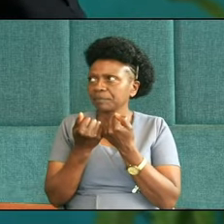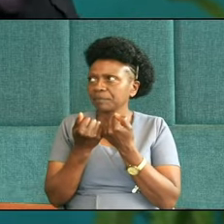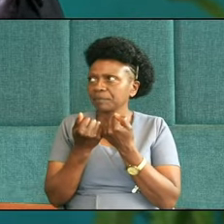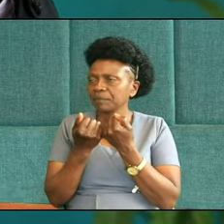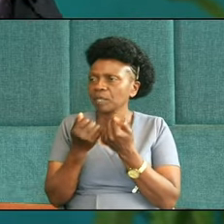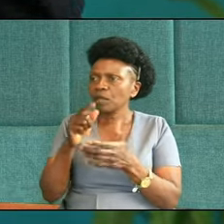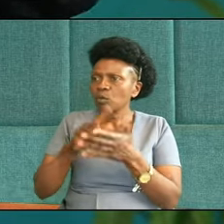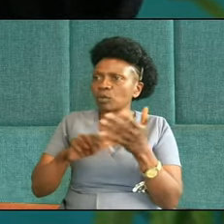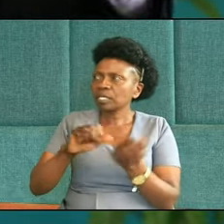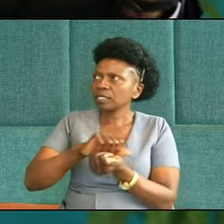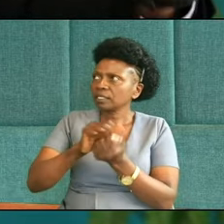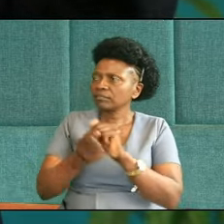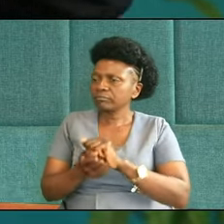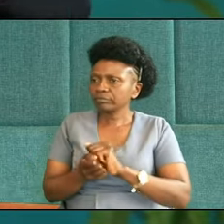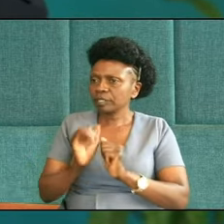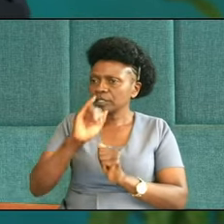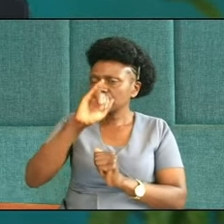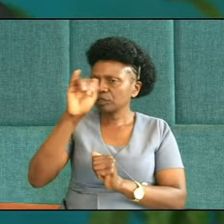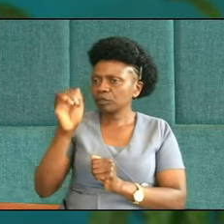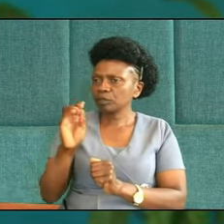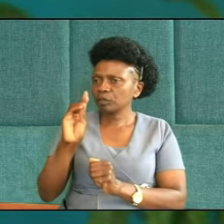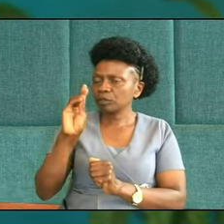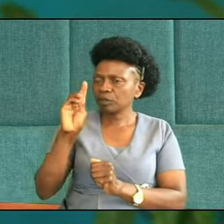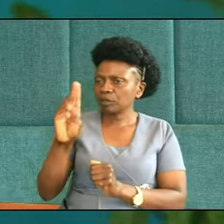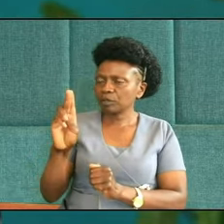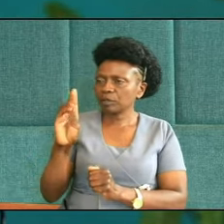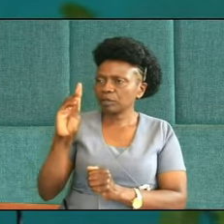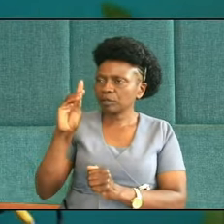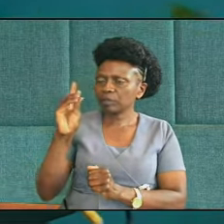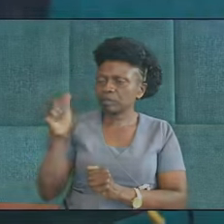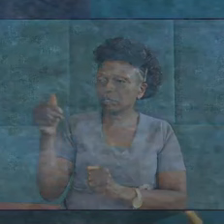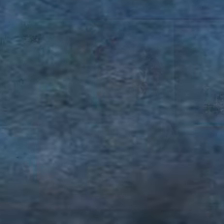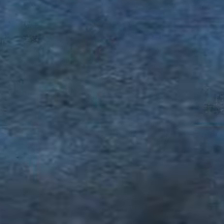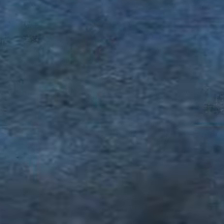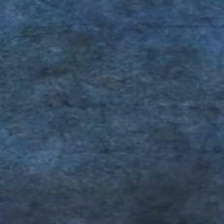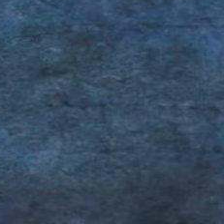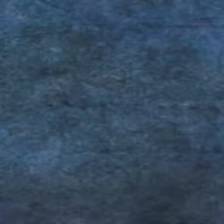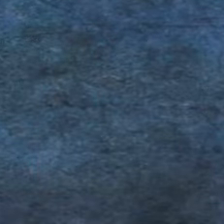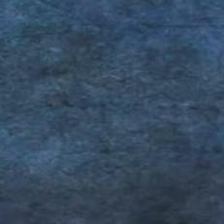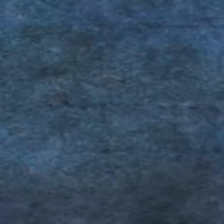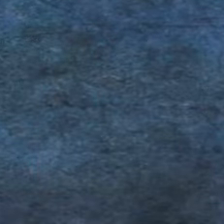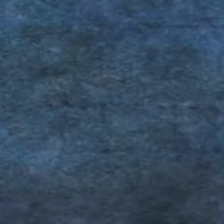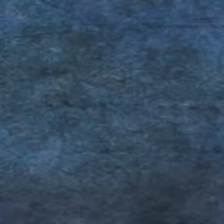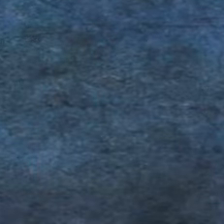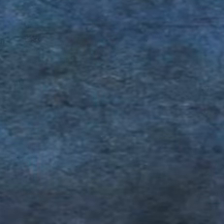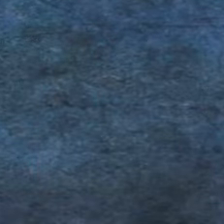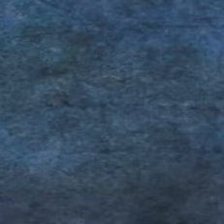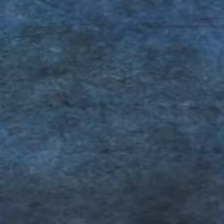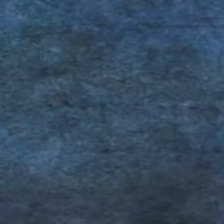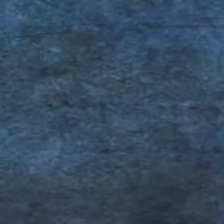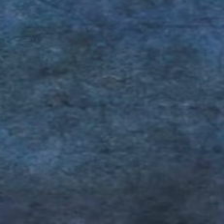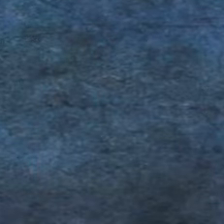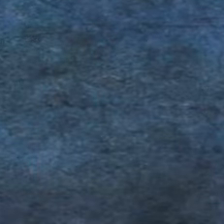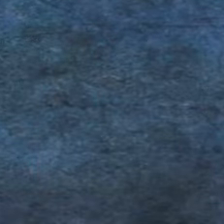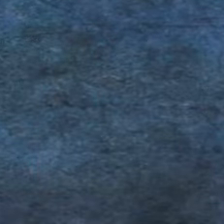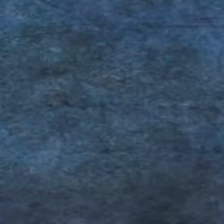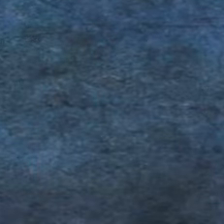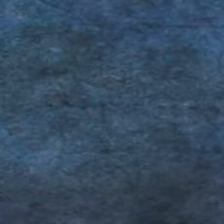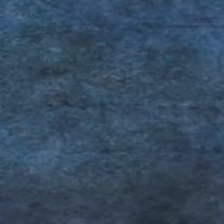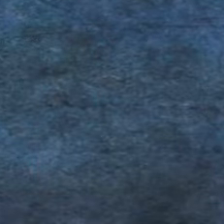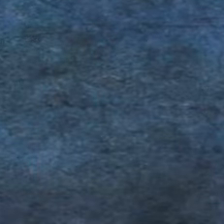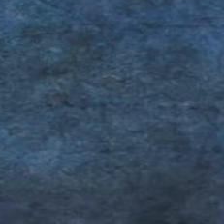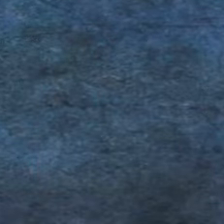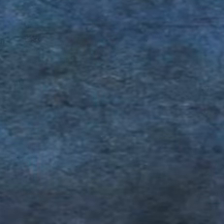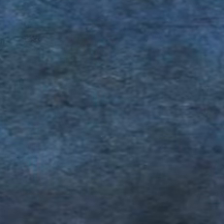What changes had happened? Judah returned, returned to his family and to his faith. What do you say? Now, that's implied,